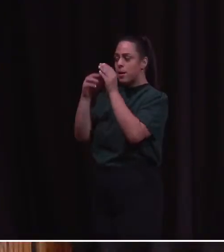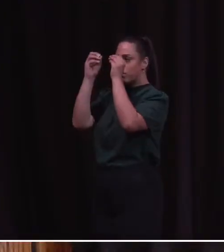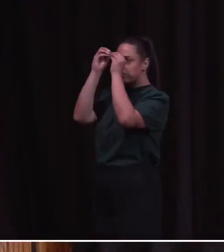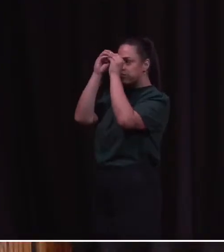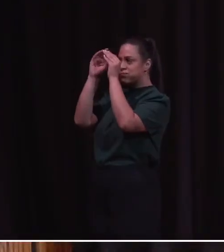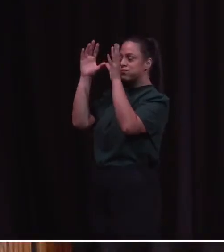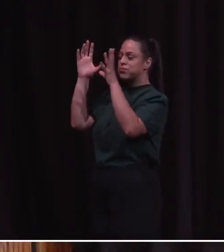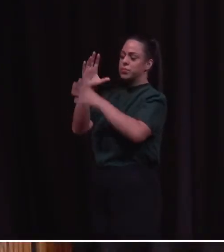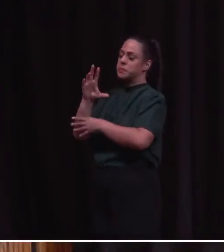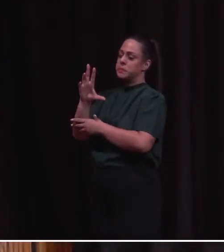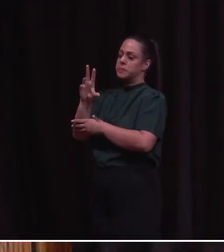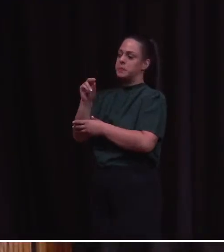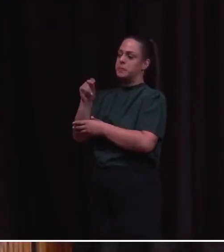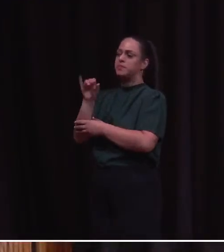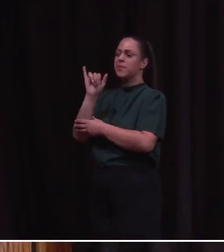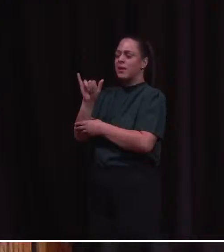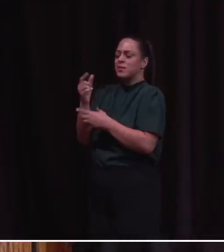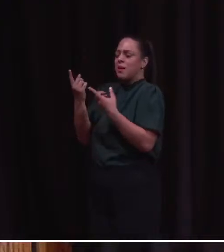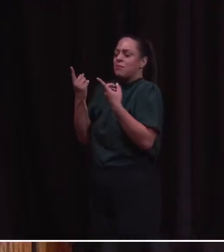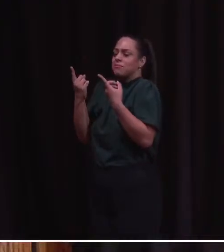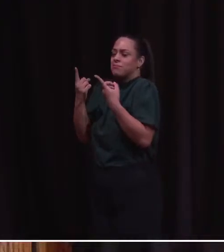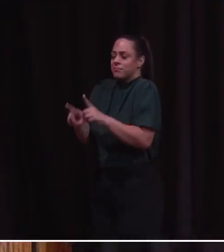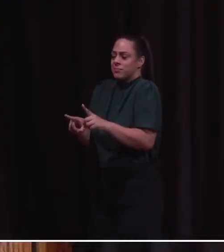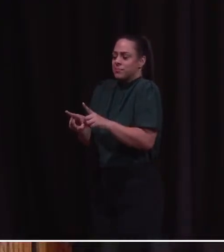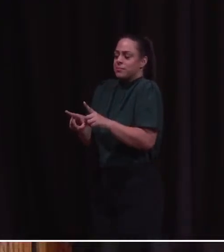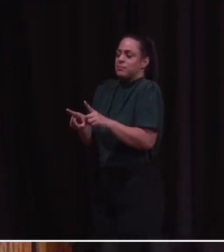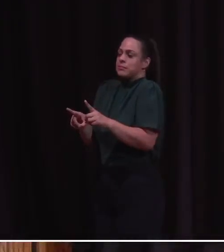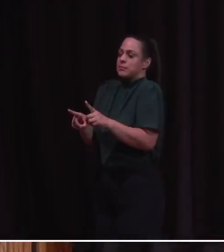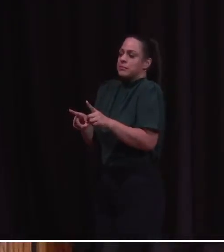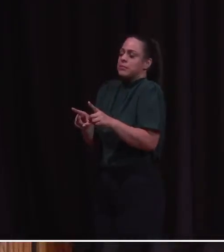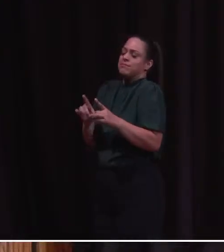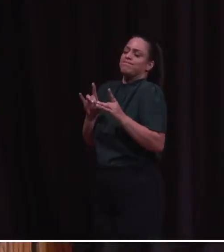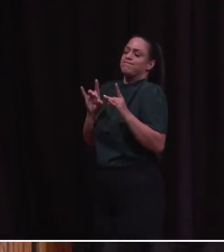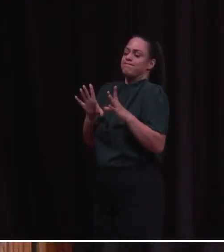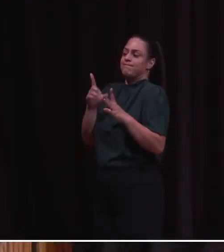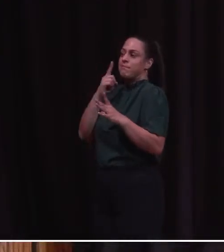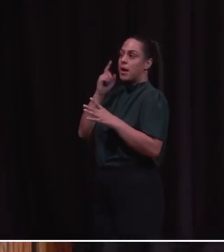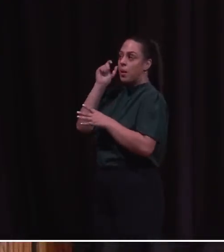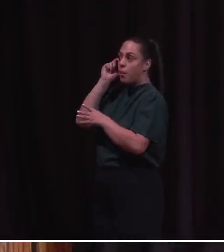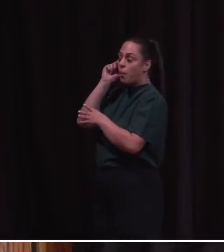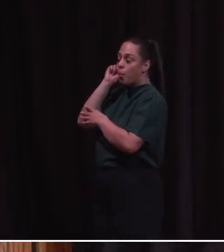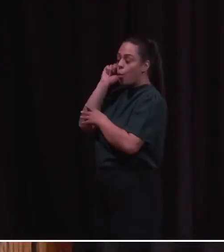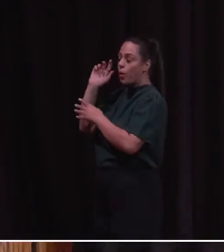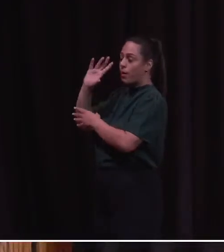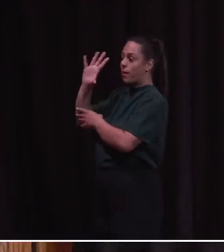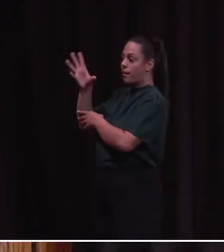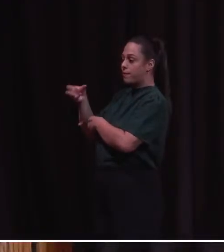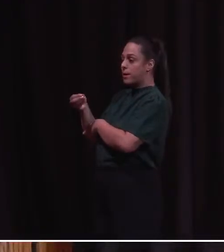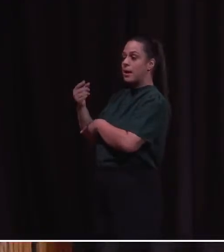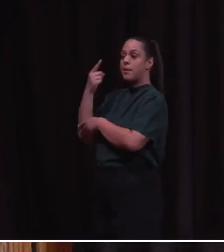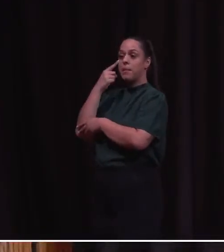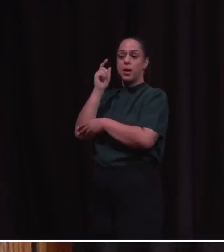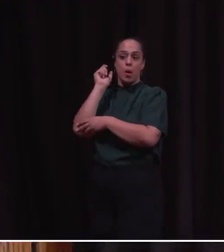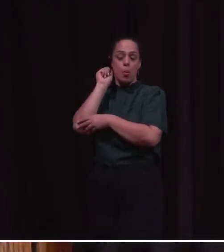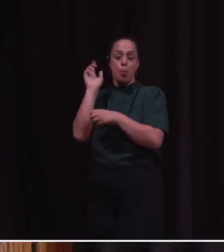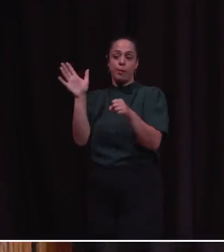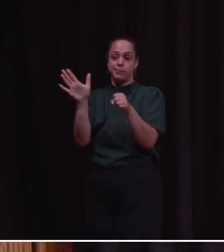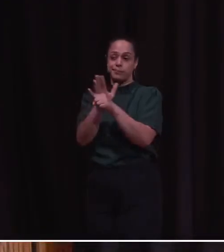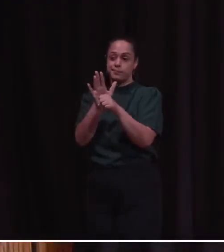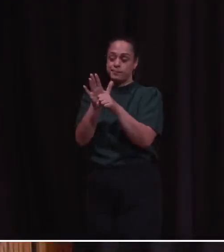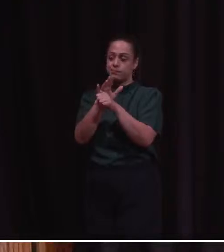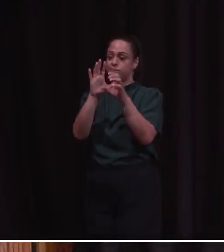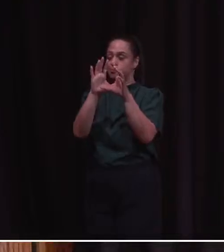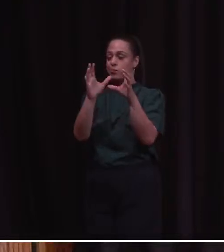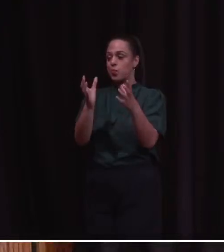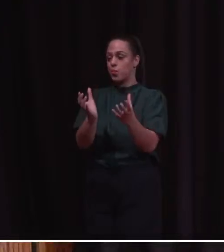including humans around the world. Africans, many peoples, and communities of the global South, indigenous persons for centuries,